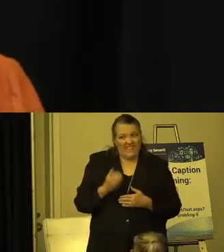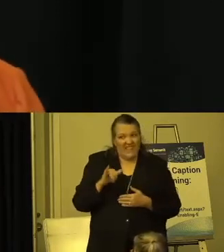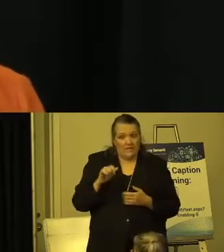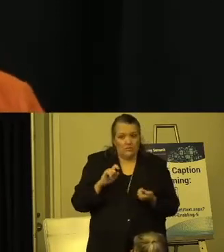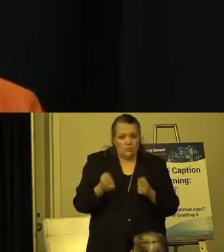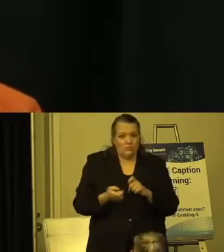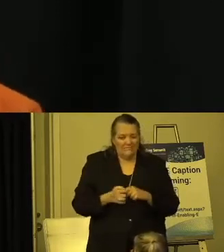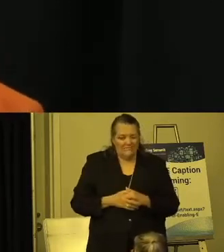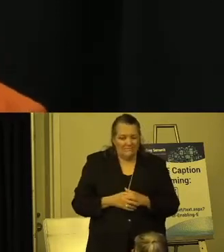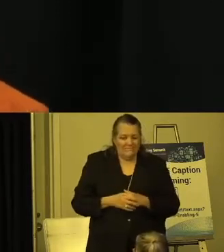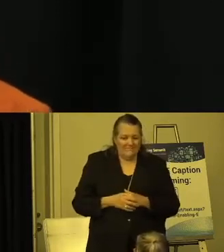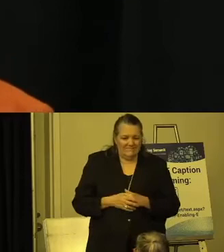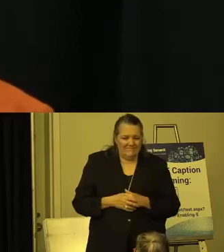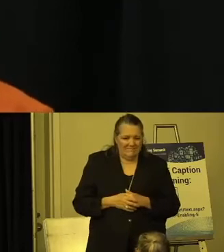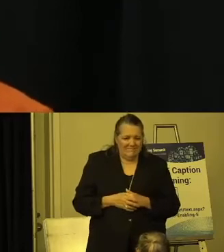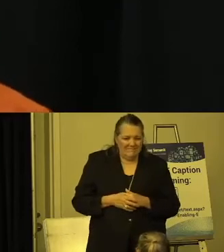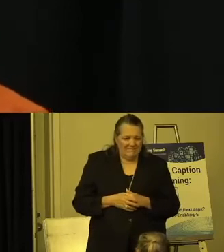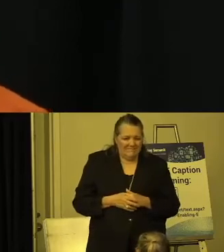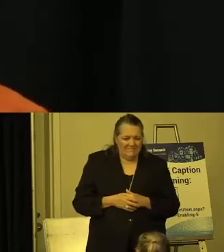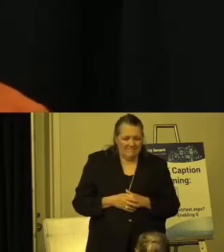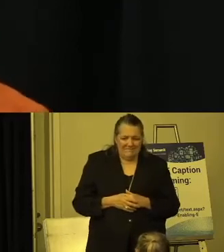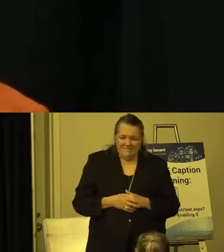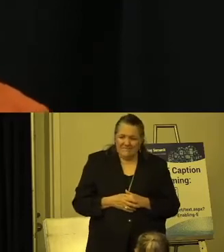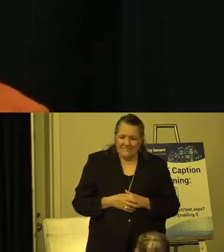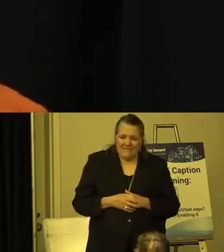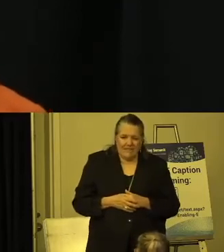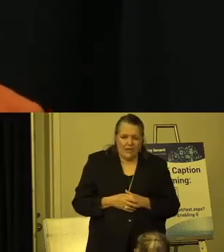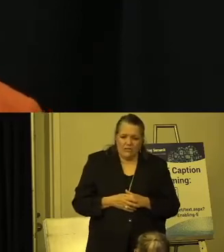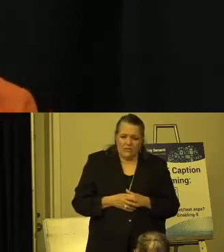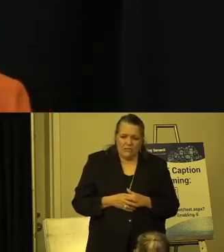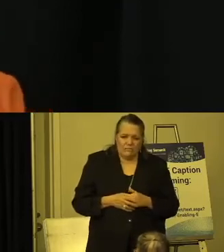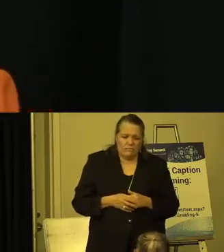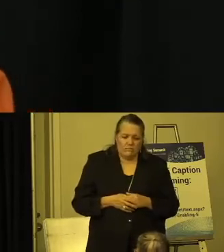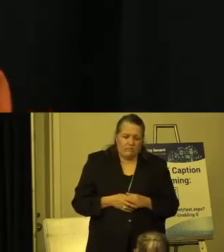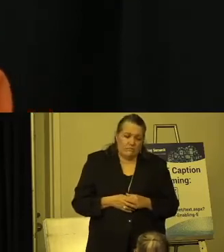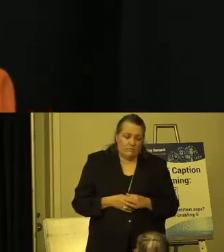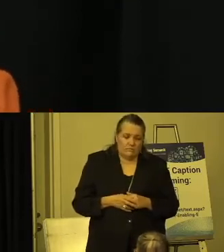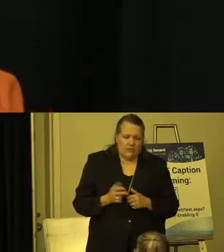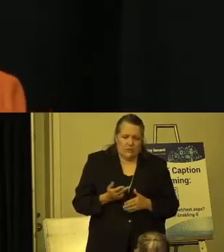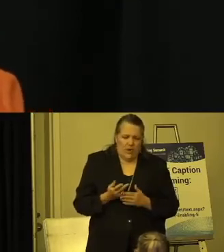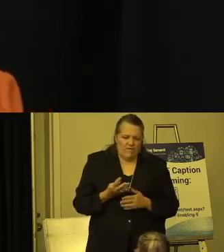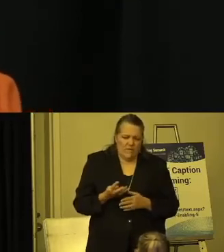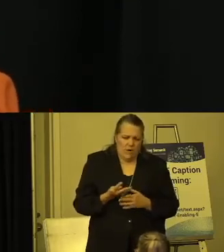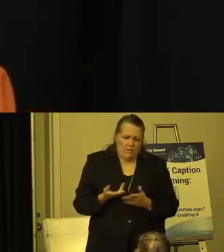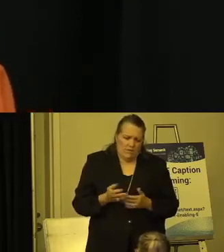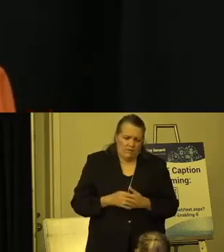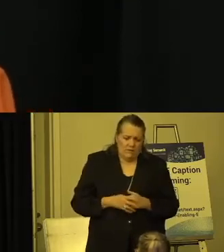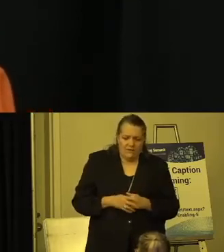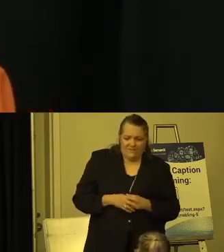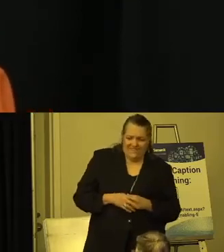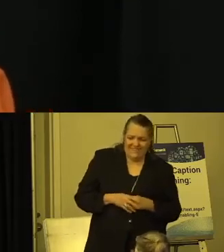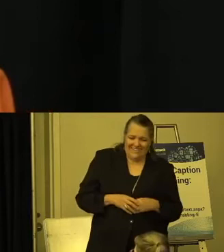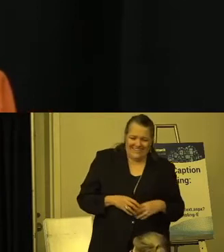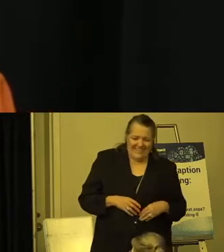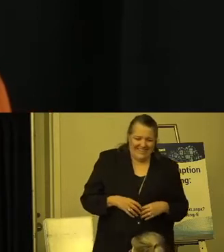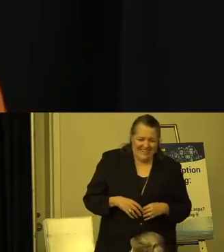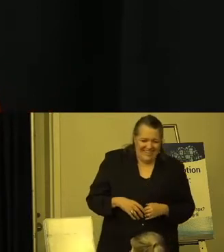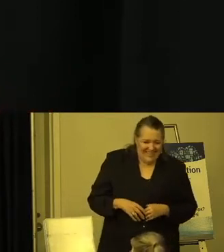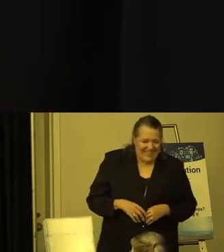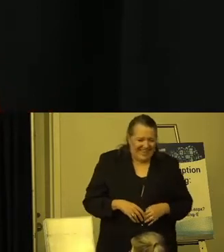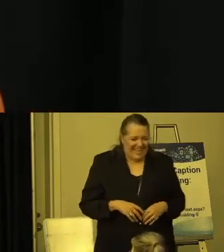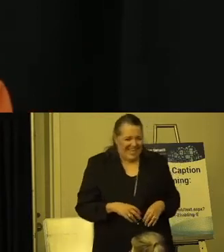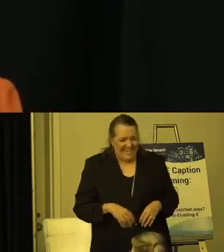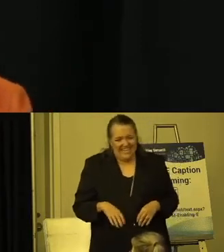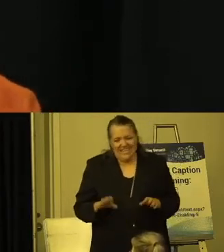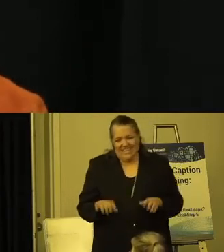So I'm joining the Partnership for Public Service, which, if people aren't familiar with that, it does a lot of